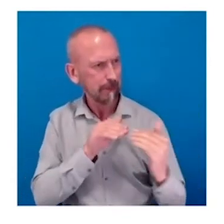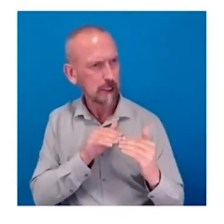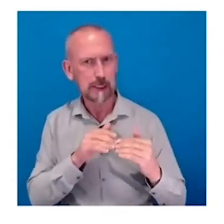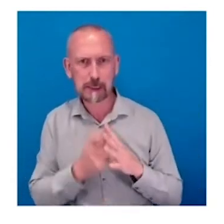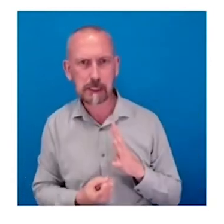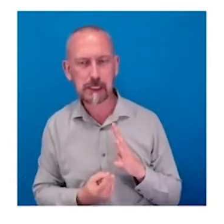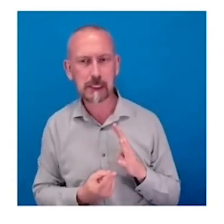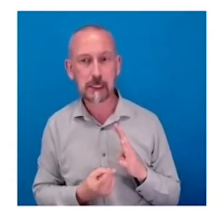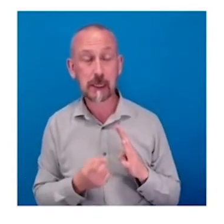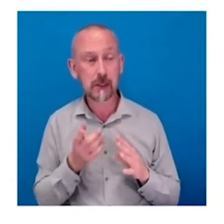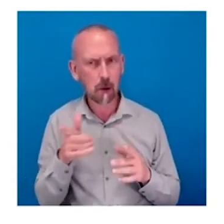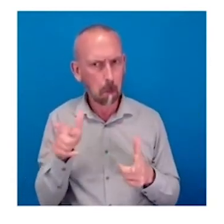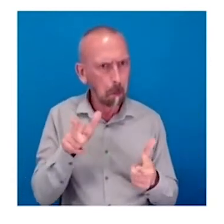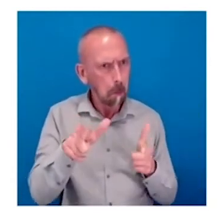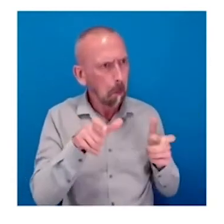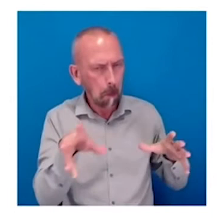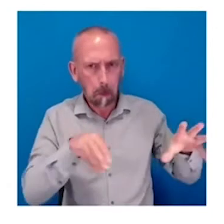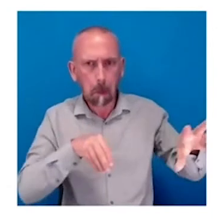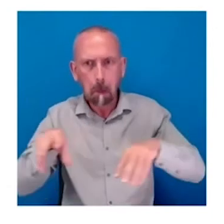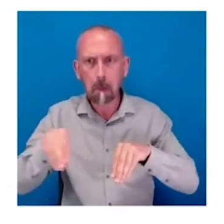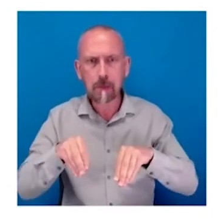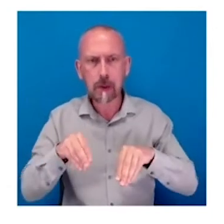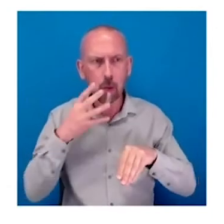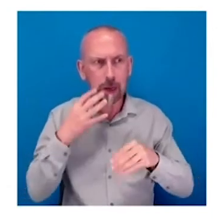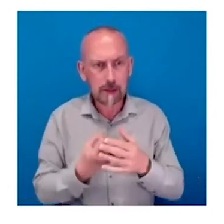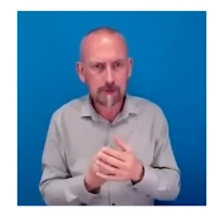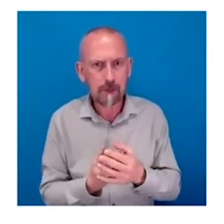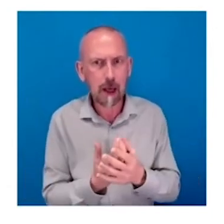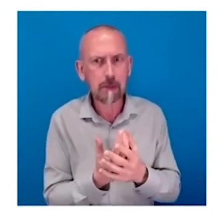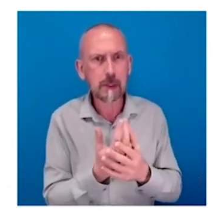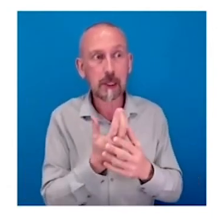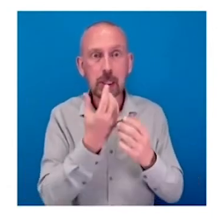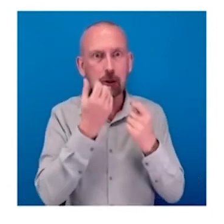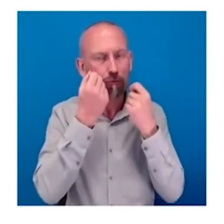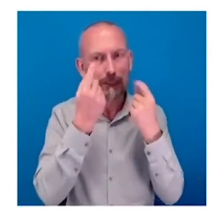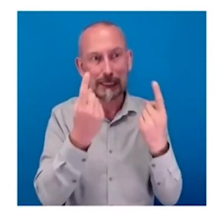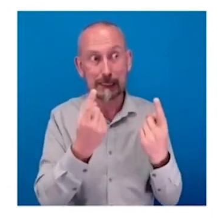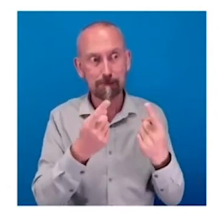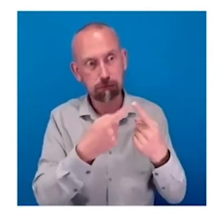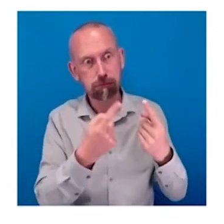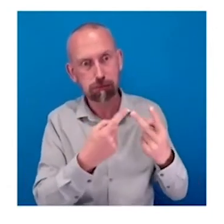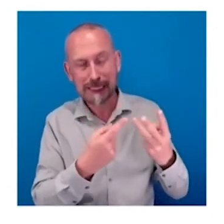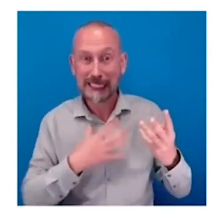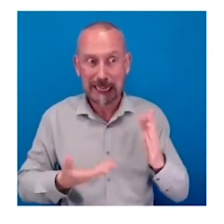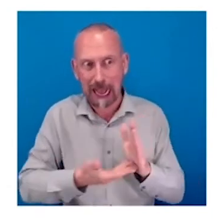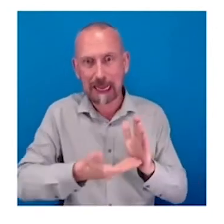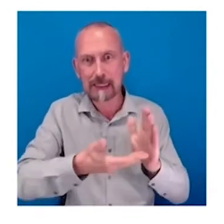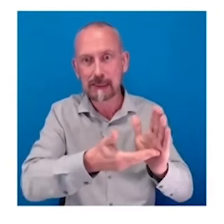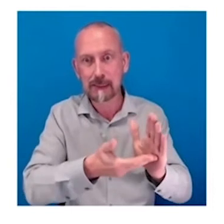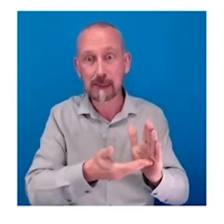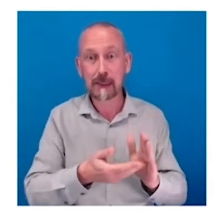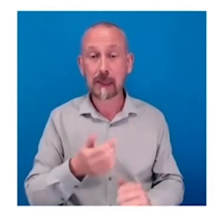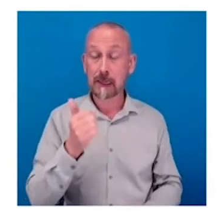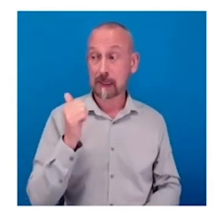we as it got older and older, we realized that we needed to add more features. New York City just released the text to